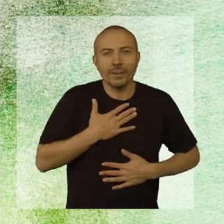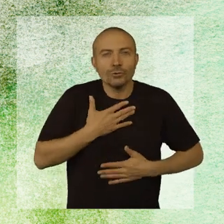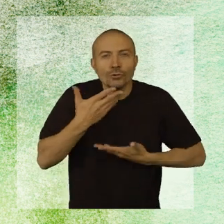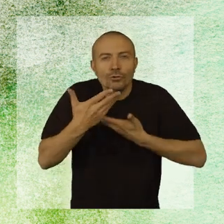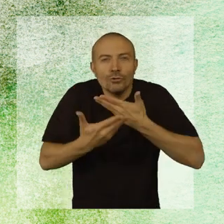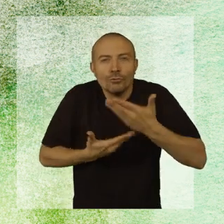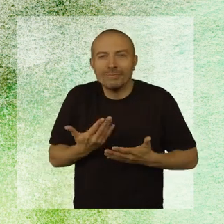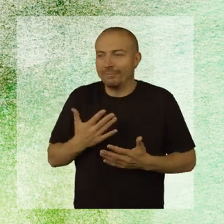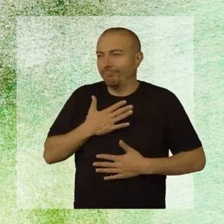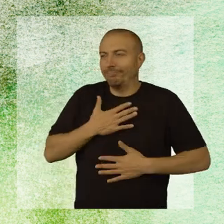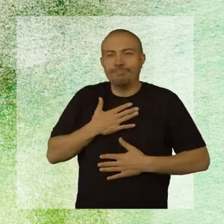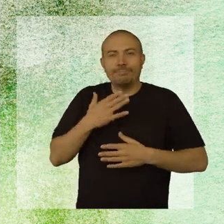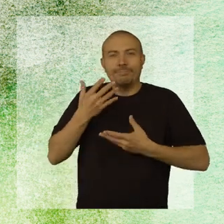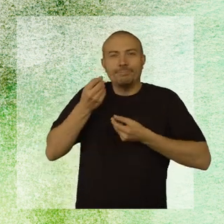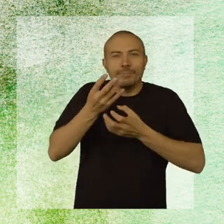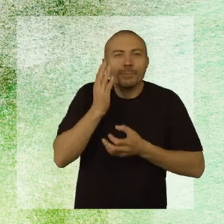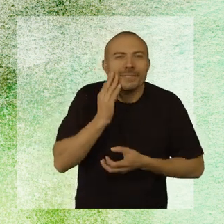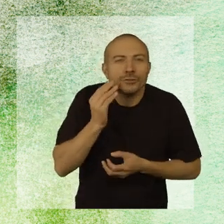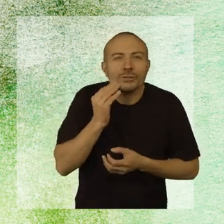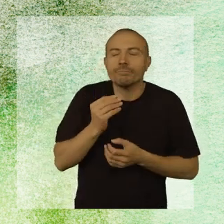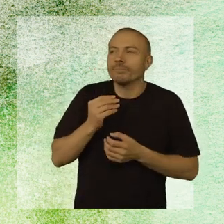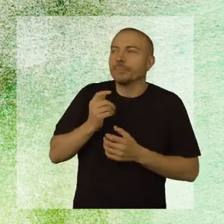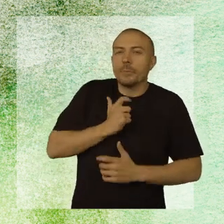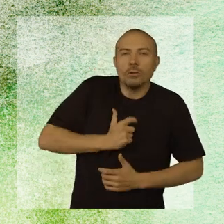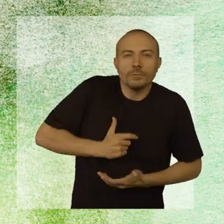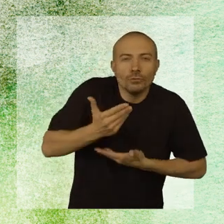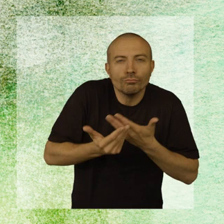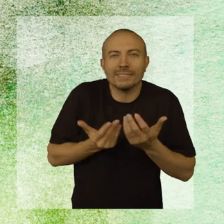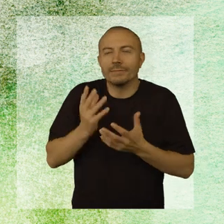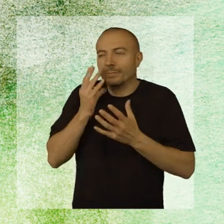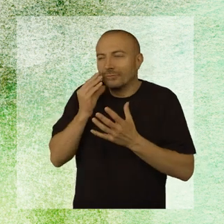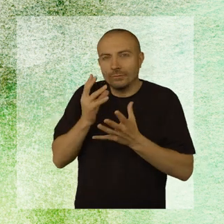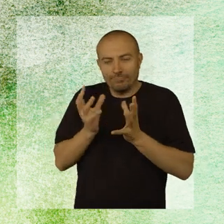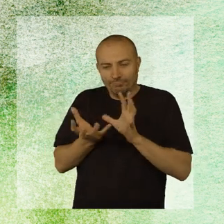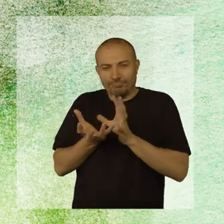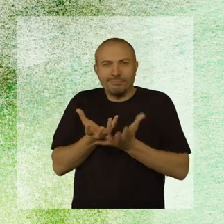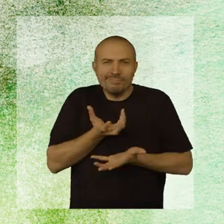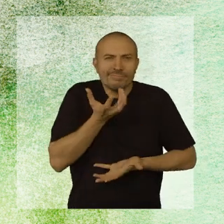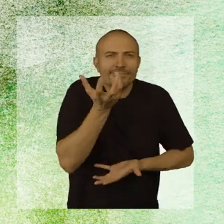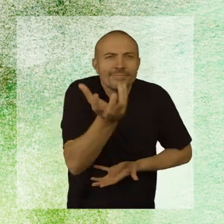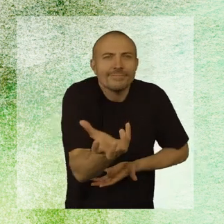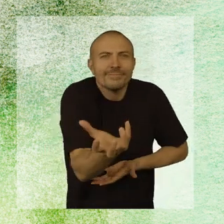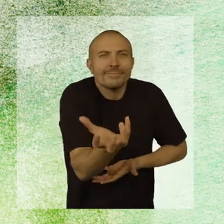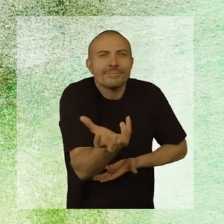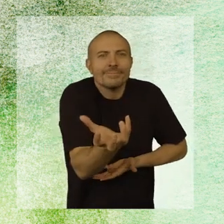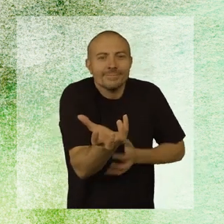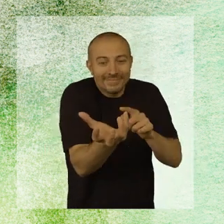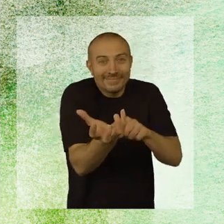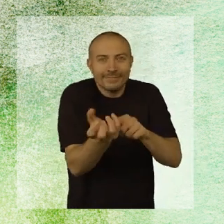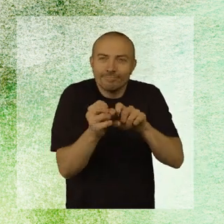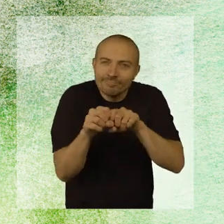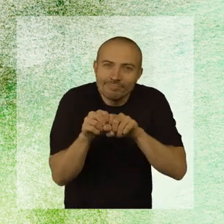We bring our stories, and I think that has to be counted. Our personal stories, our